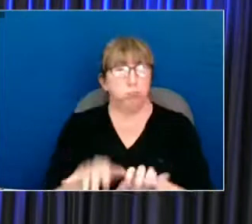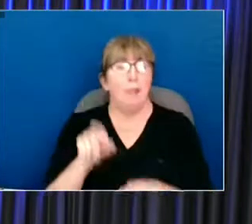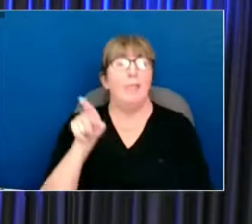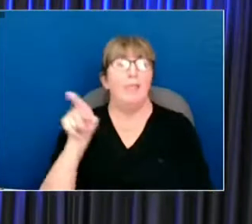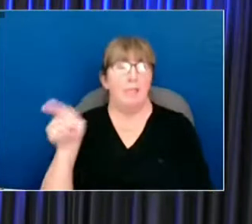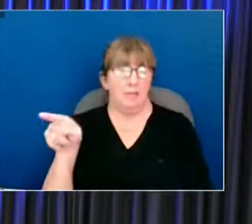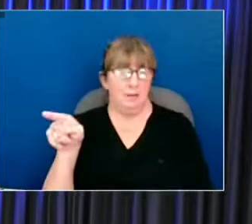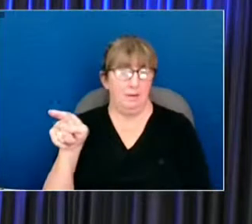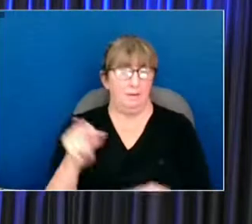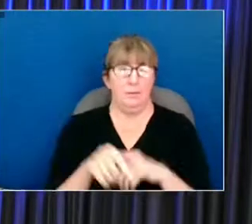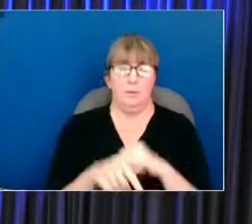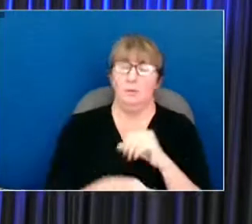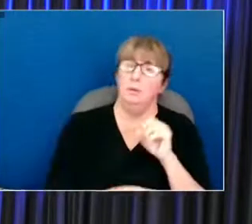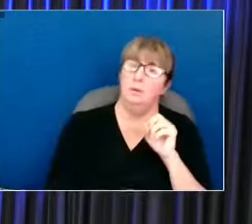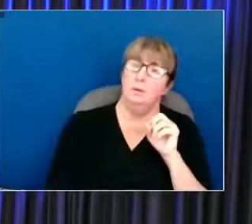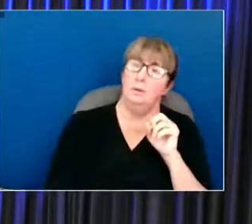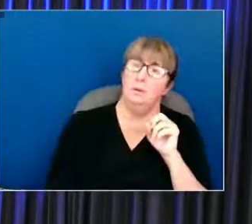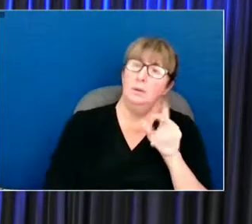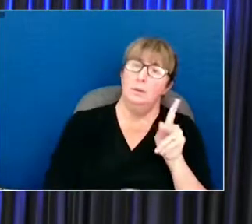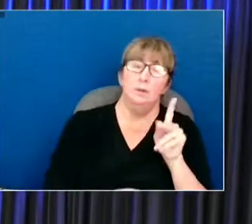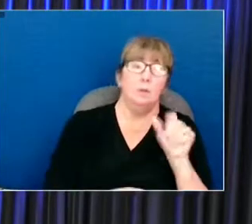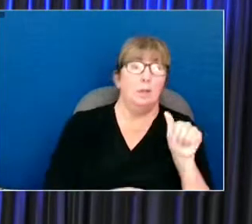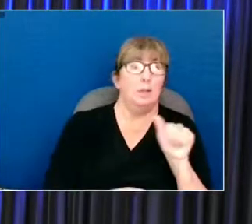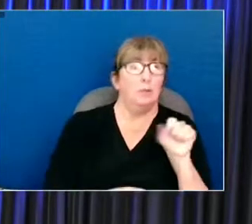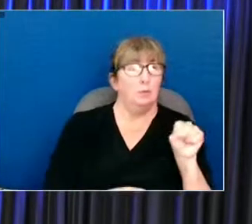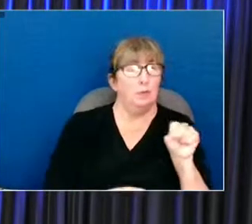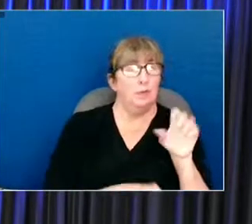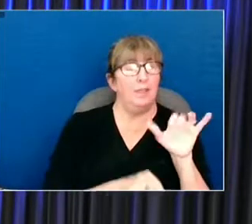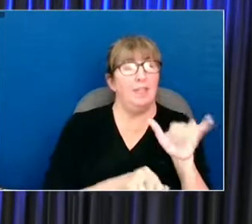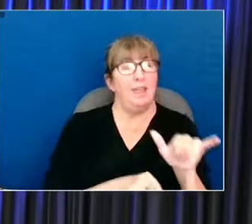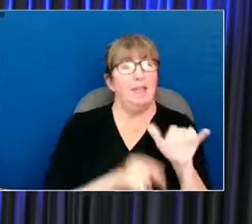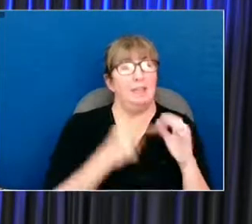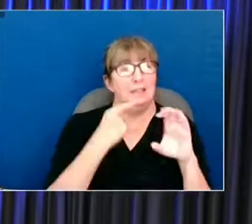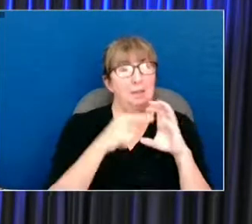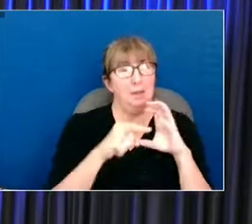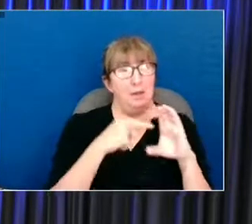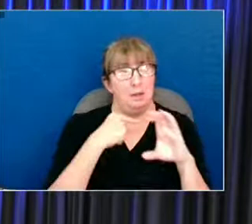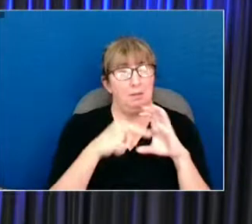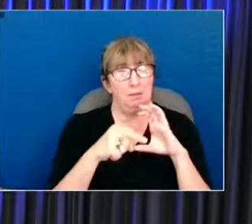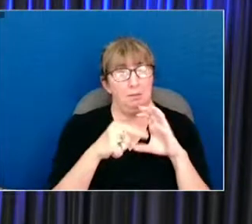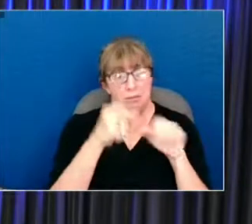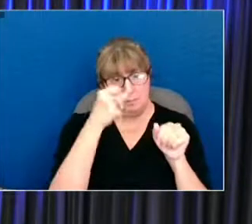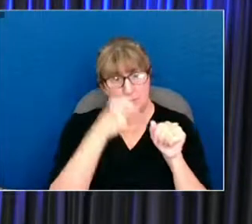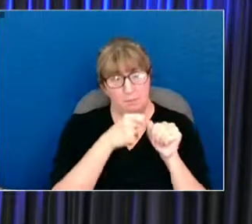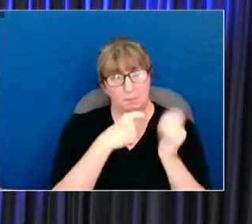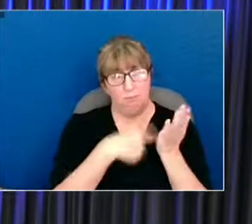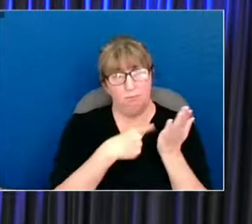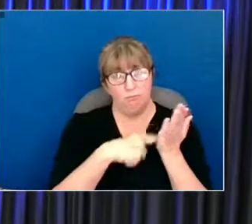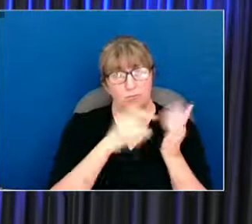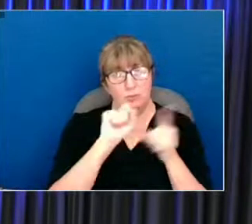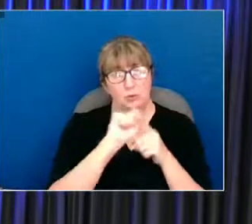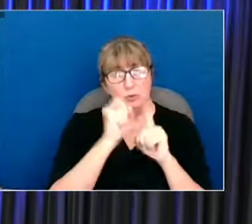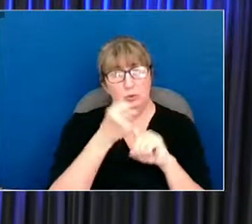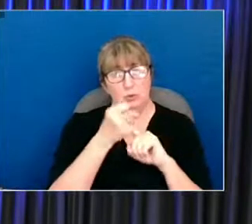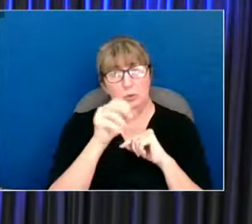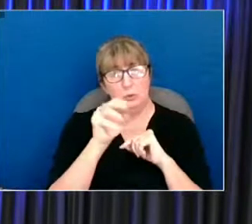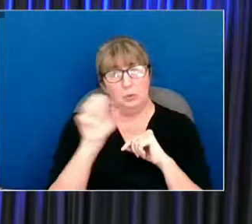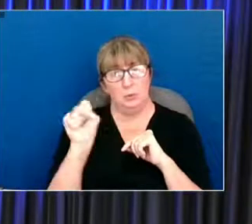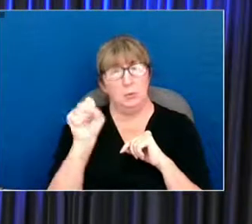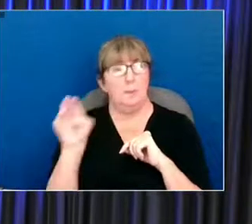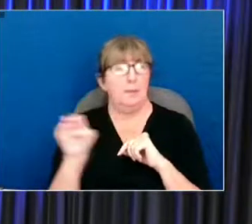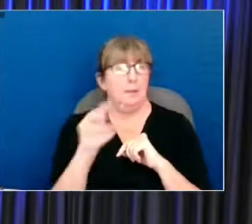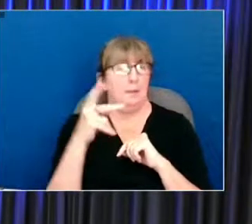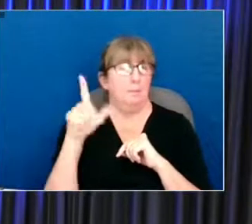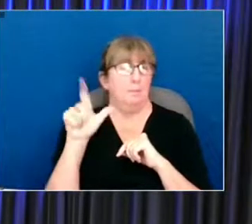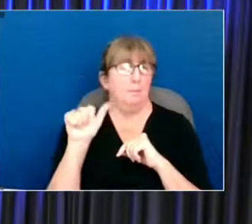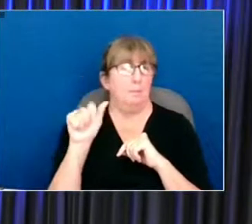So Ana Sofia, the email he's talking about is the one where we were going back and forth on the answering of the social media platforms. Remember where you provided some information,